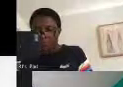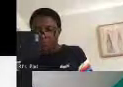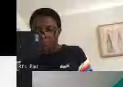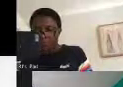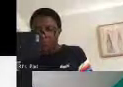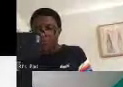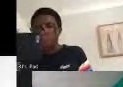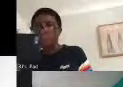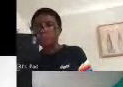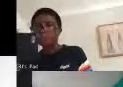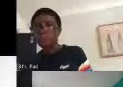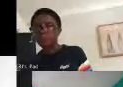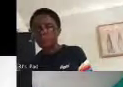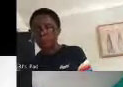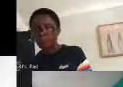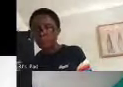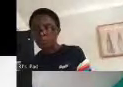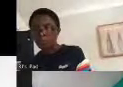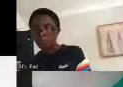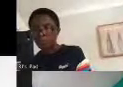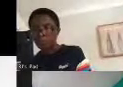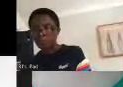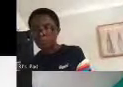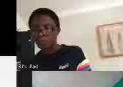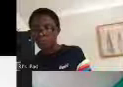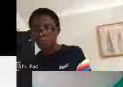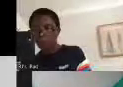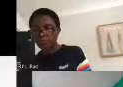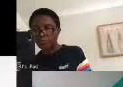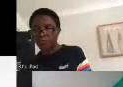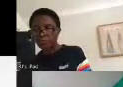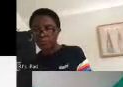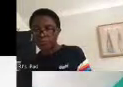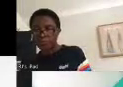we're doing a disservice to those families.